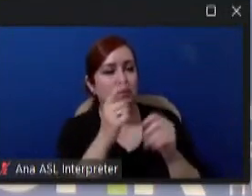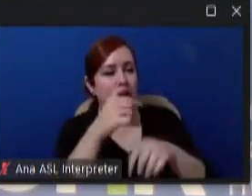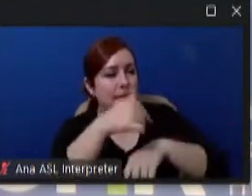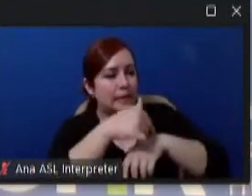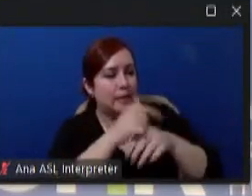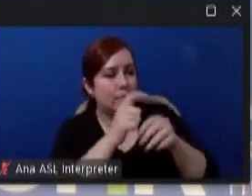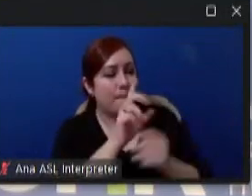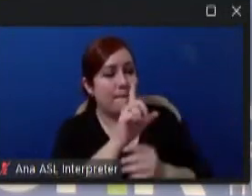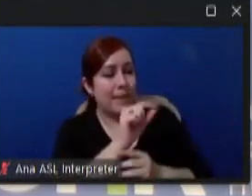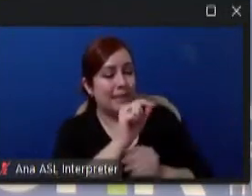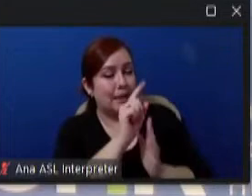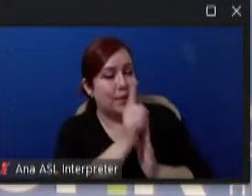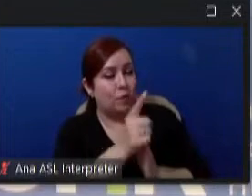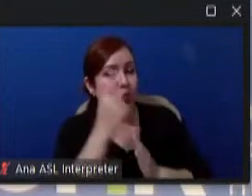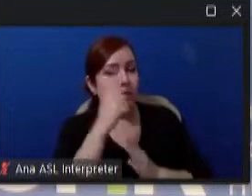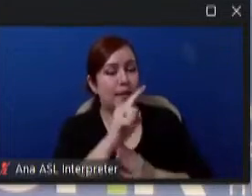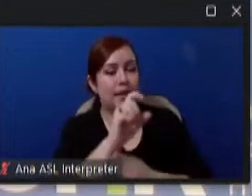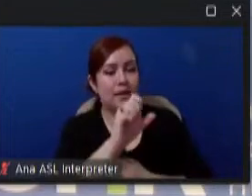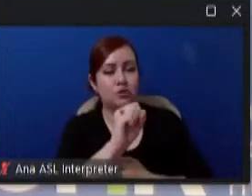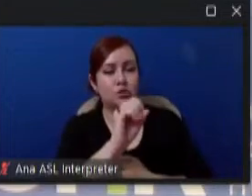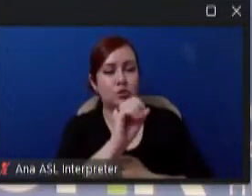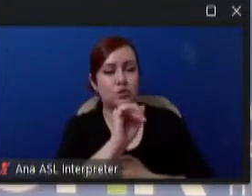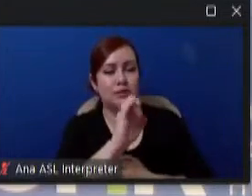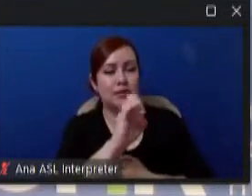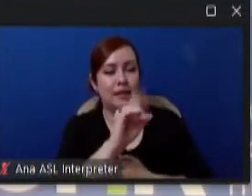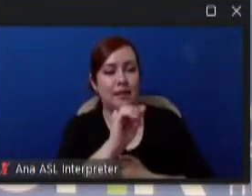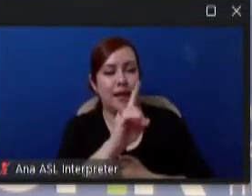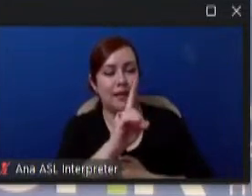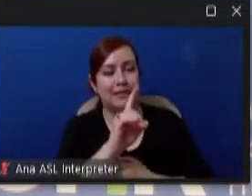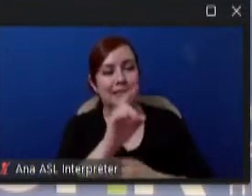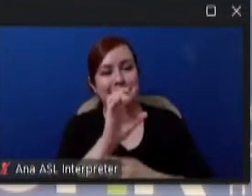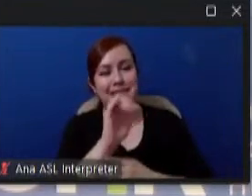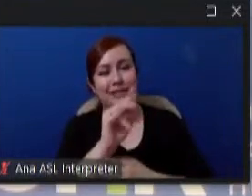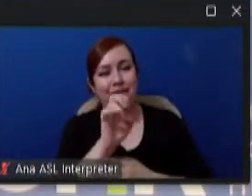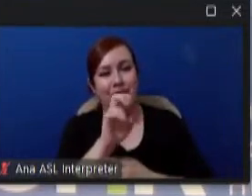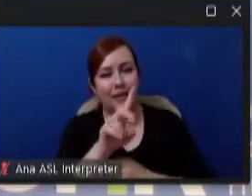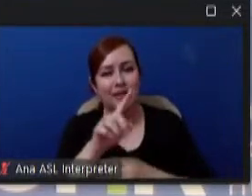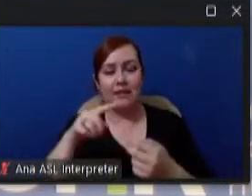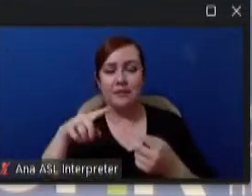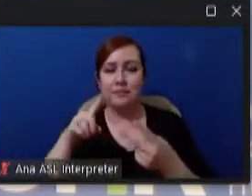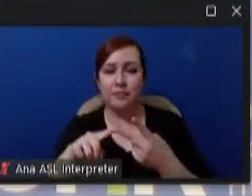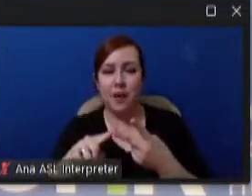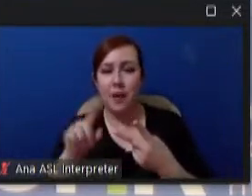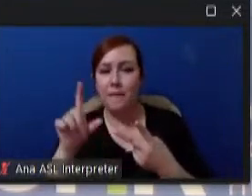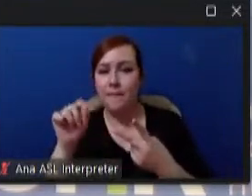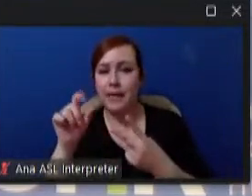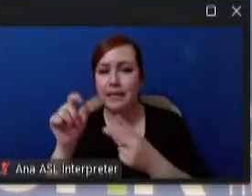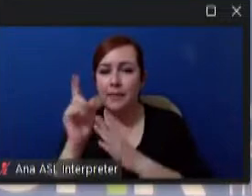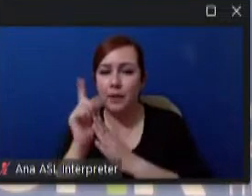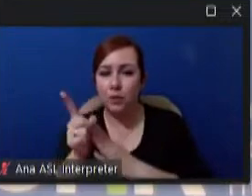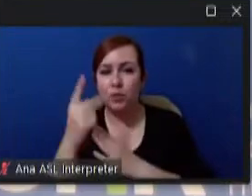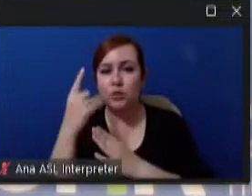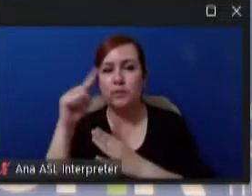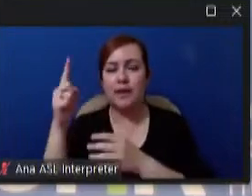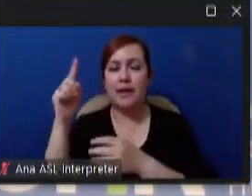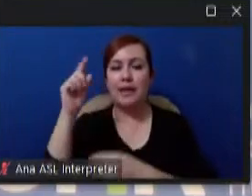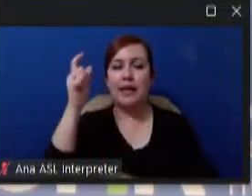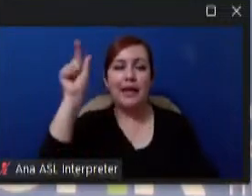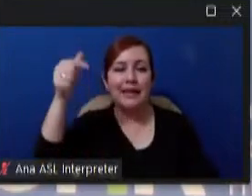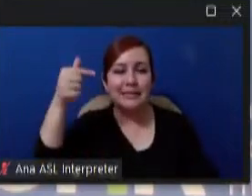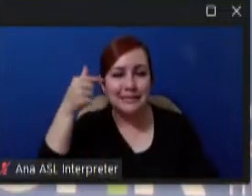way. Civil society has 20 minutes. The state has 20 minutes. We, too, have 20